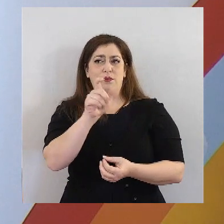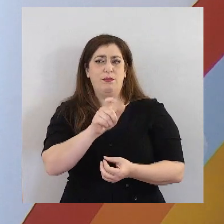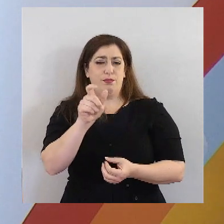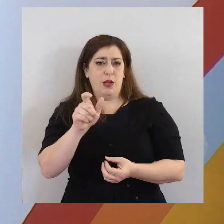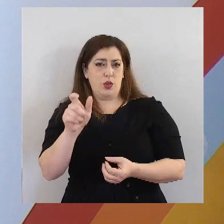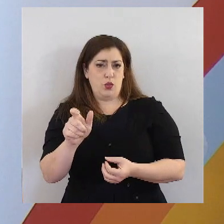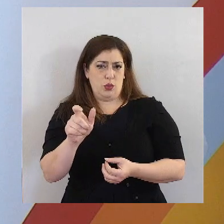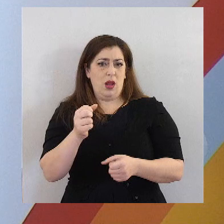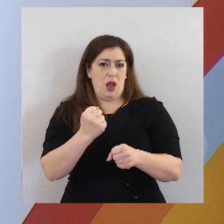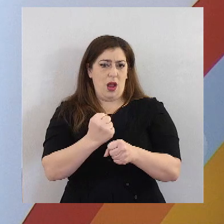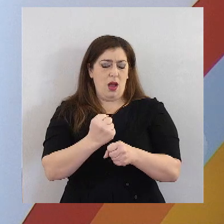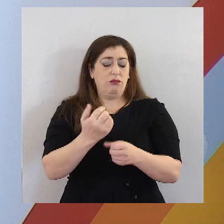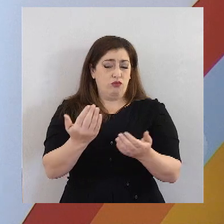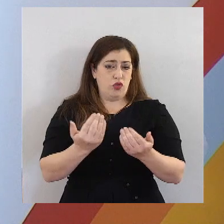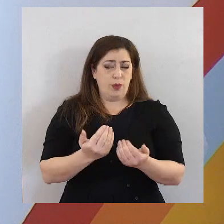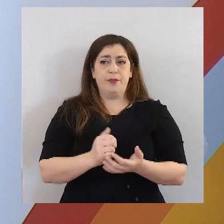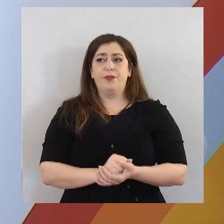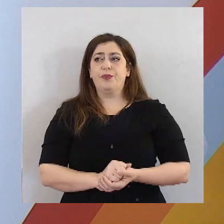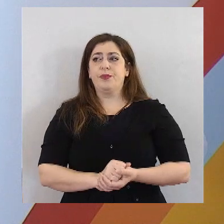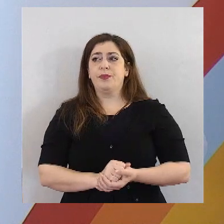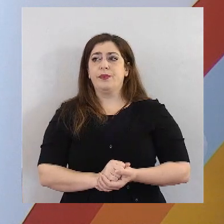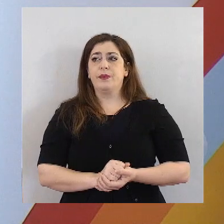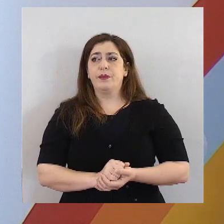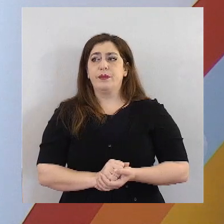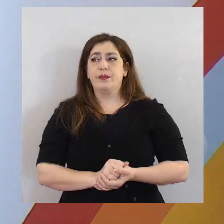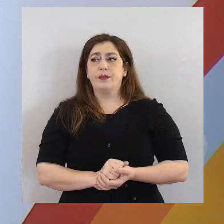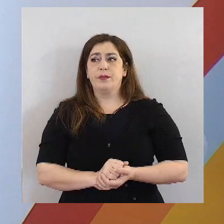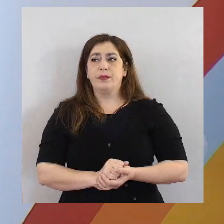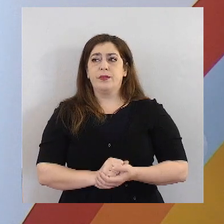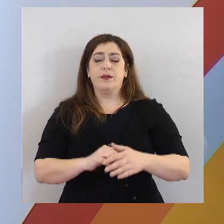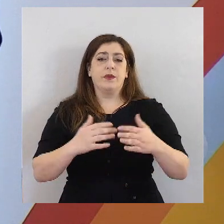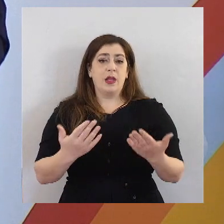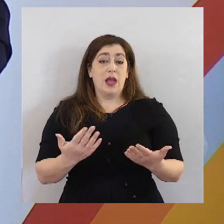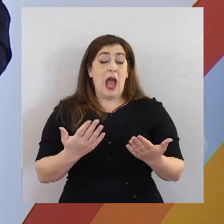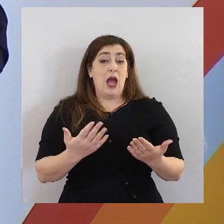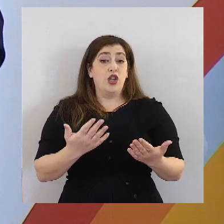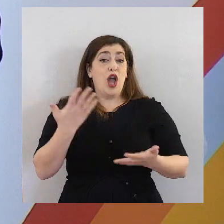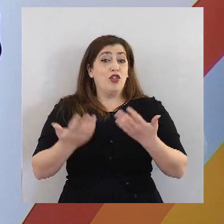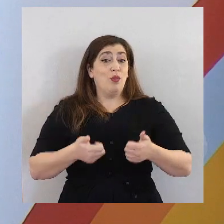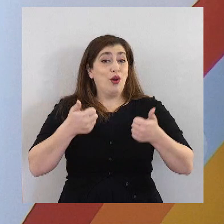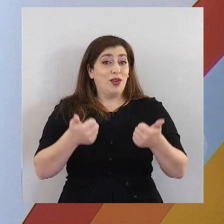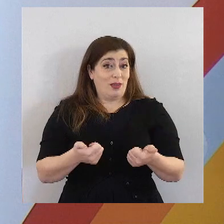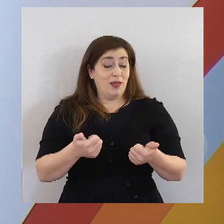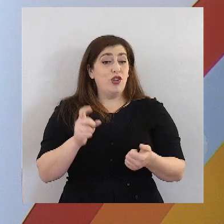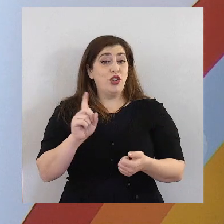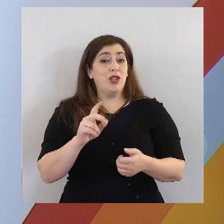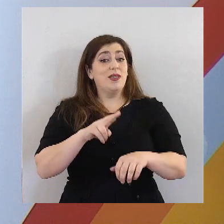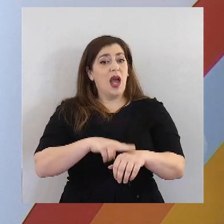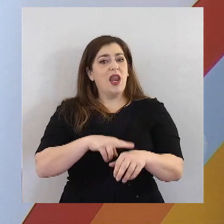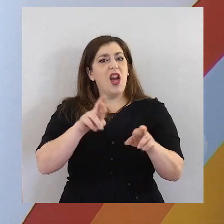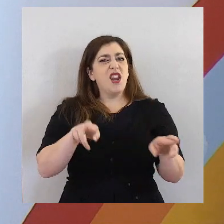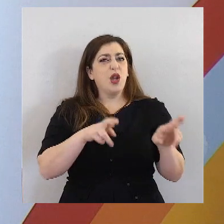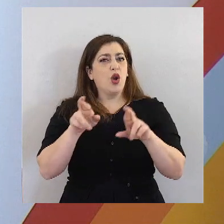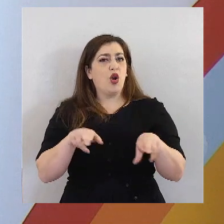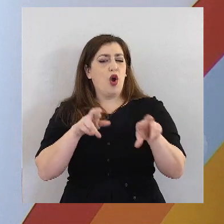perhaps positive outcomes of these virtual sessions was that we were able to record the sessions, and those